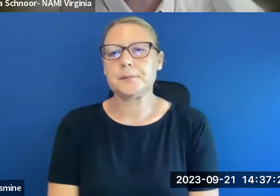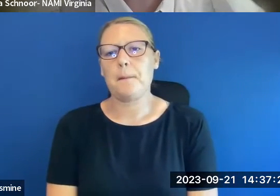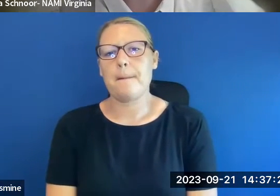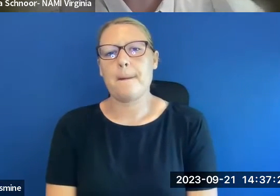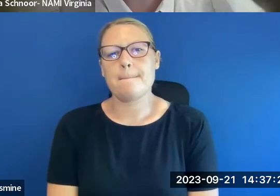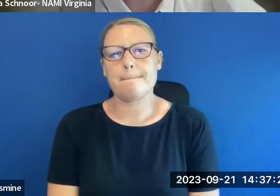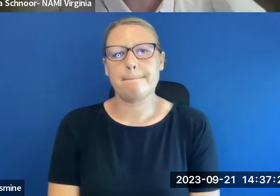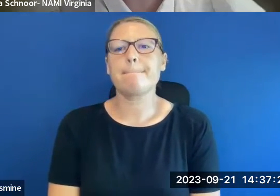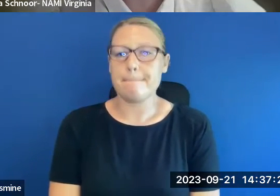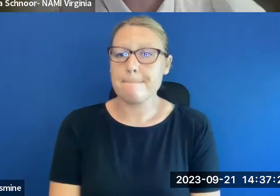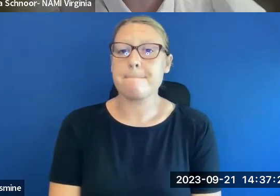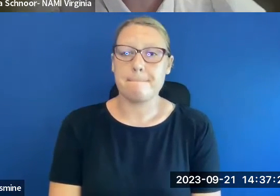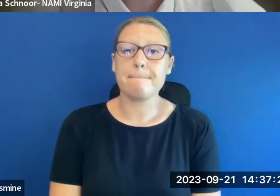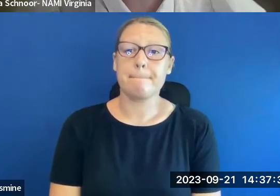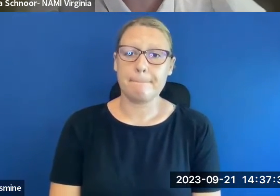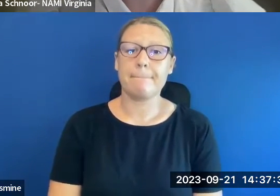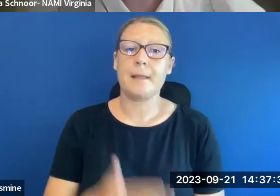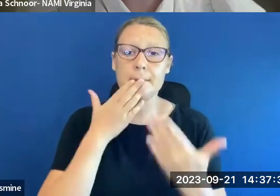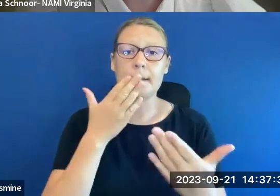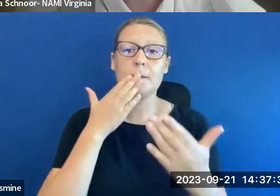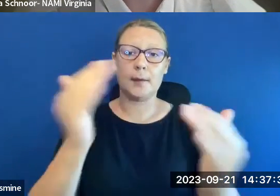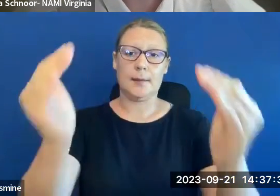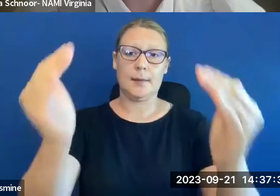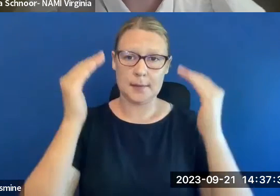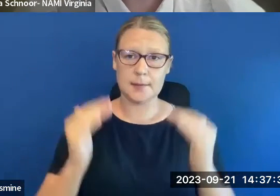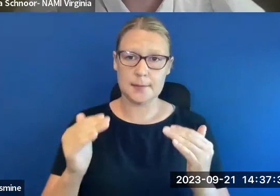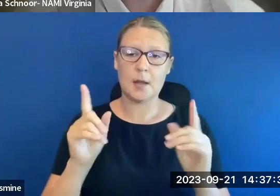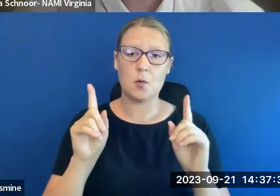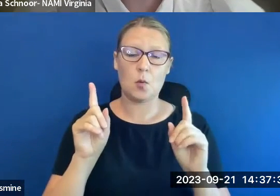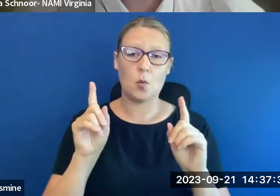Great, thank you, and that leads me to my next question, which is